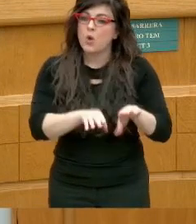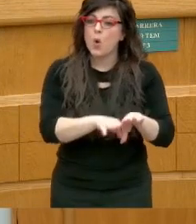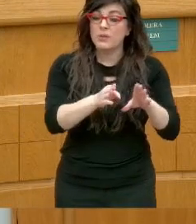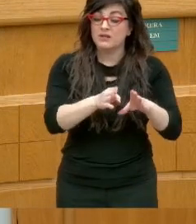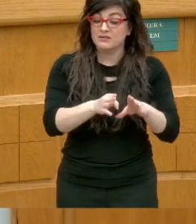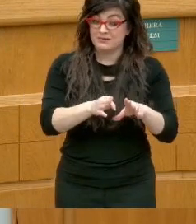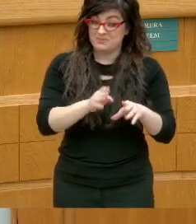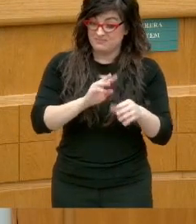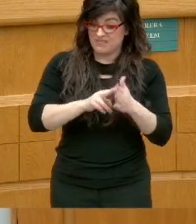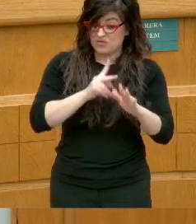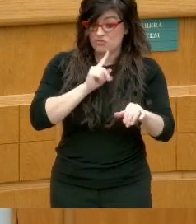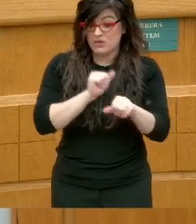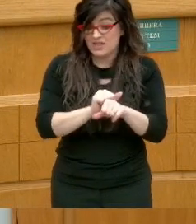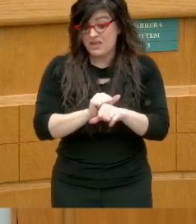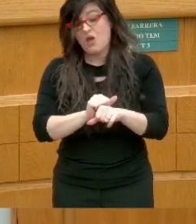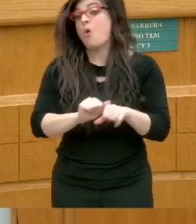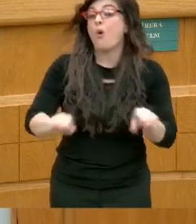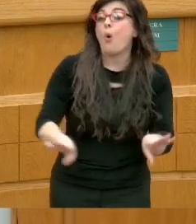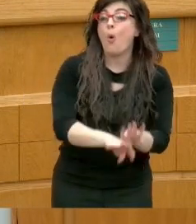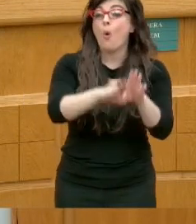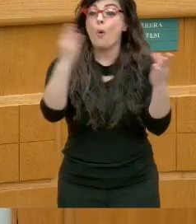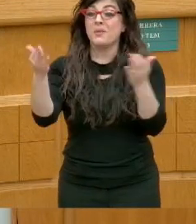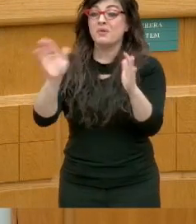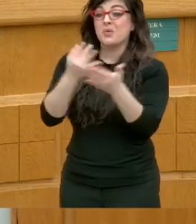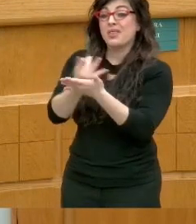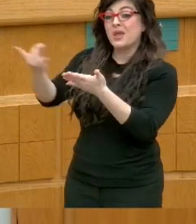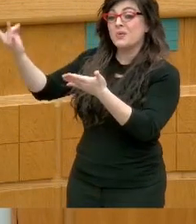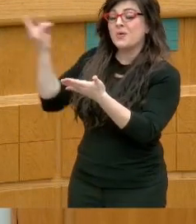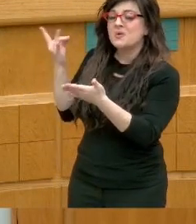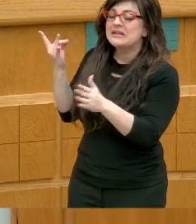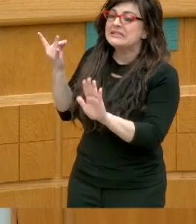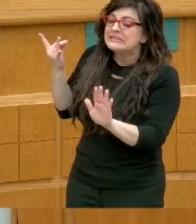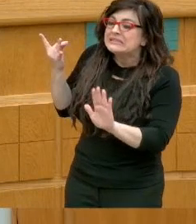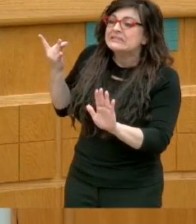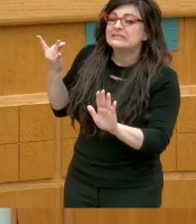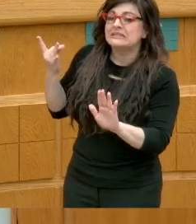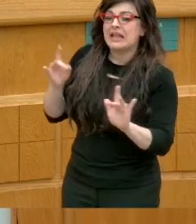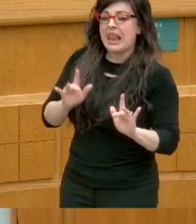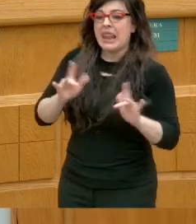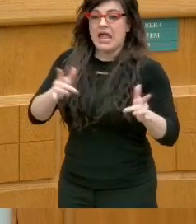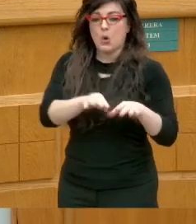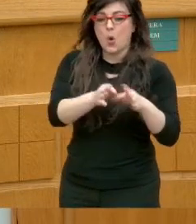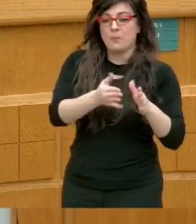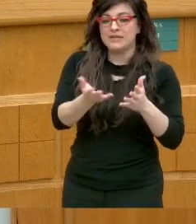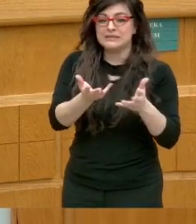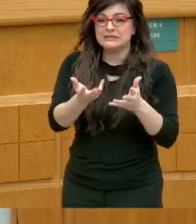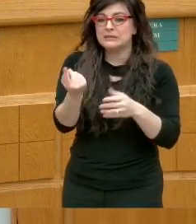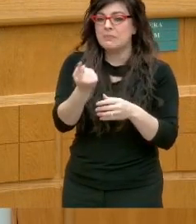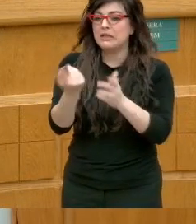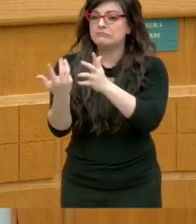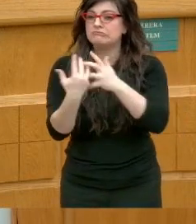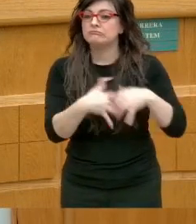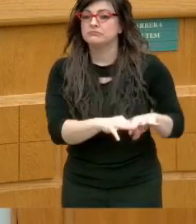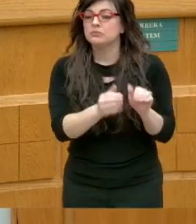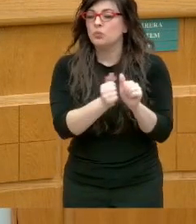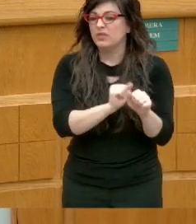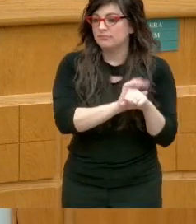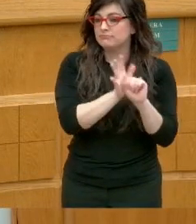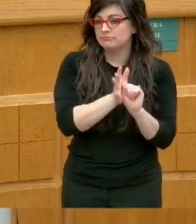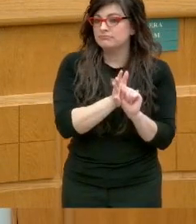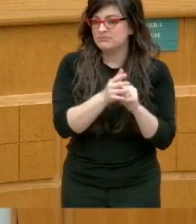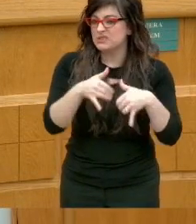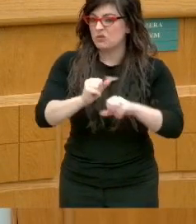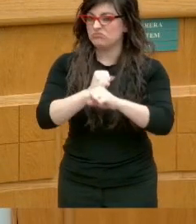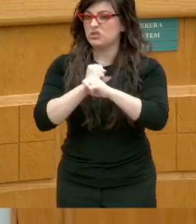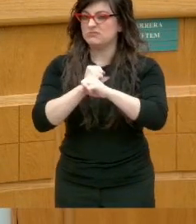ago, but something reflective of our current situation that we have with the COVID pandemic. So all our directors, who are the professional